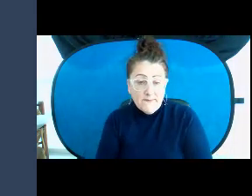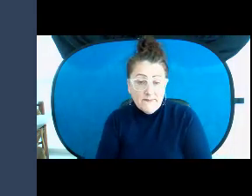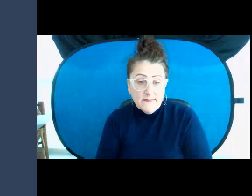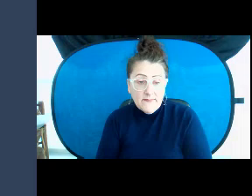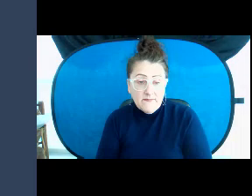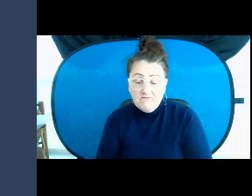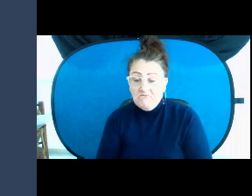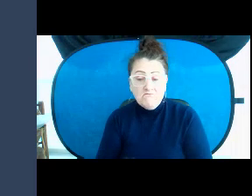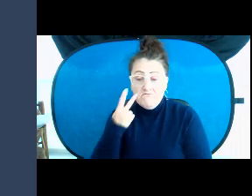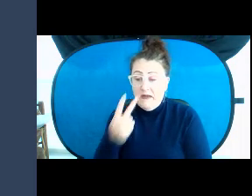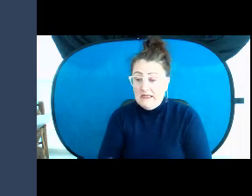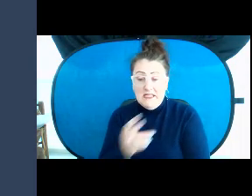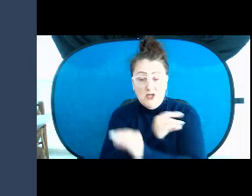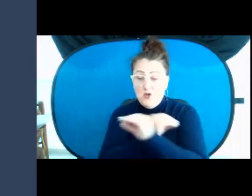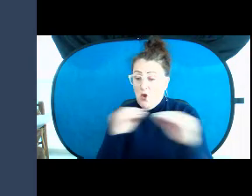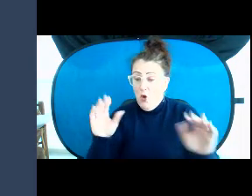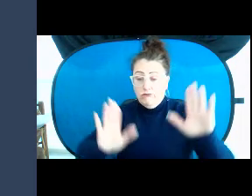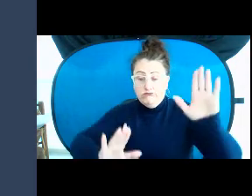I'm not seeing any hands raised online.